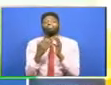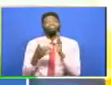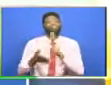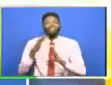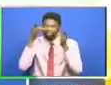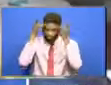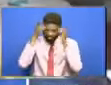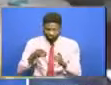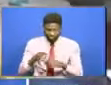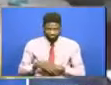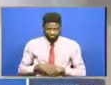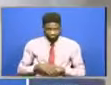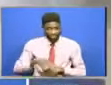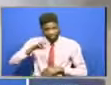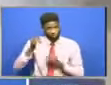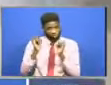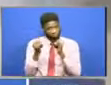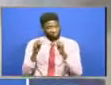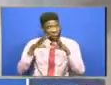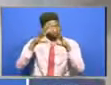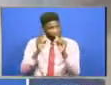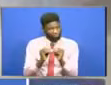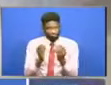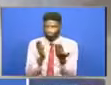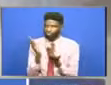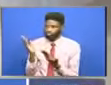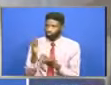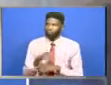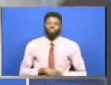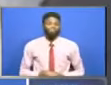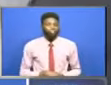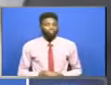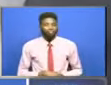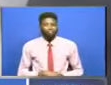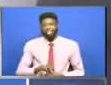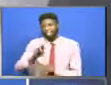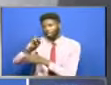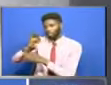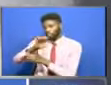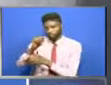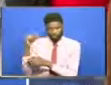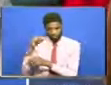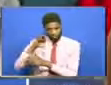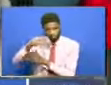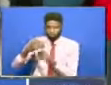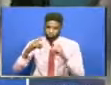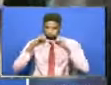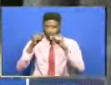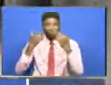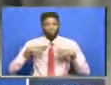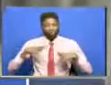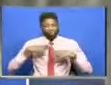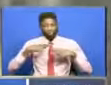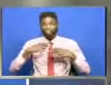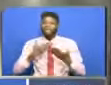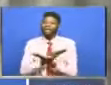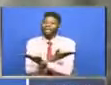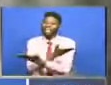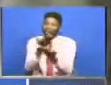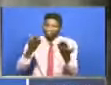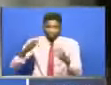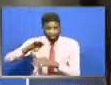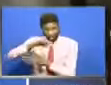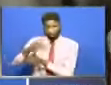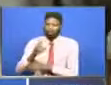counties. A section of members of the Garissa County Assembly said all the residents in every corner of the county should